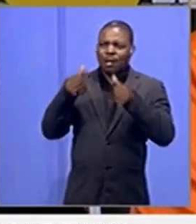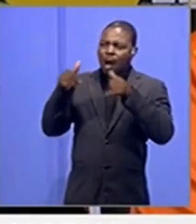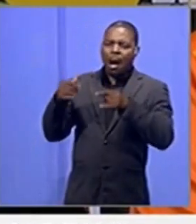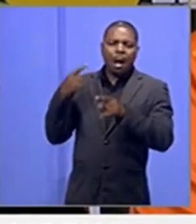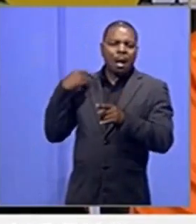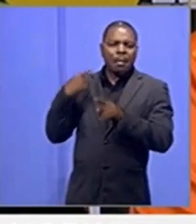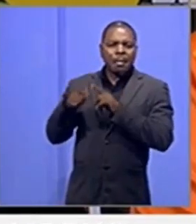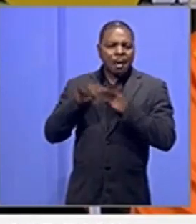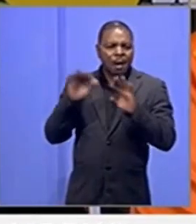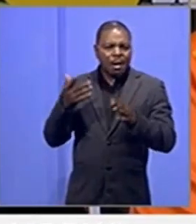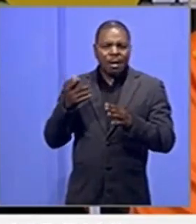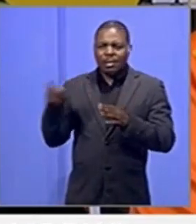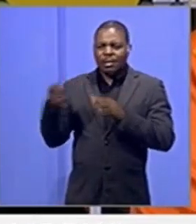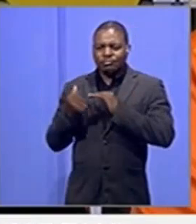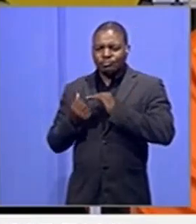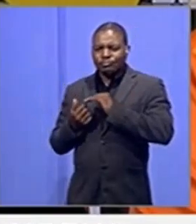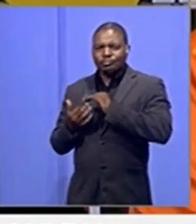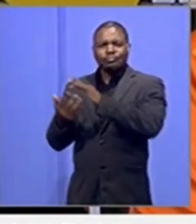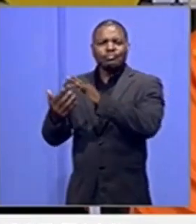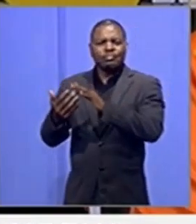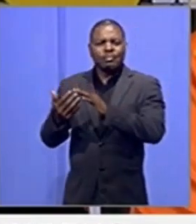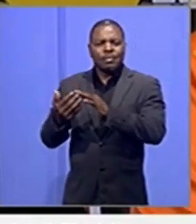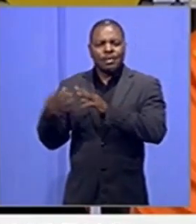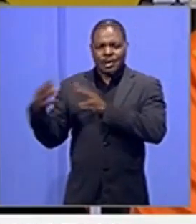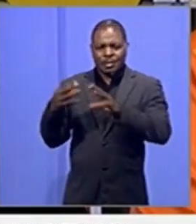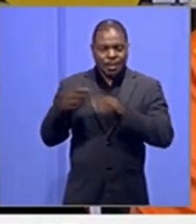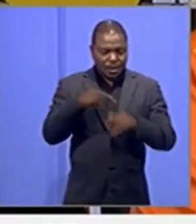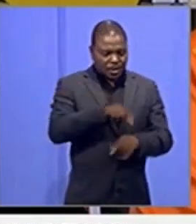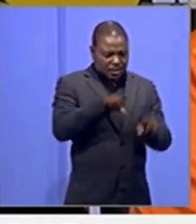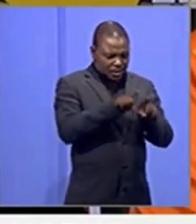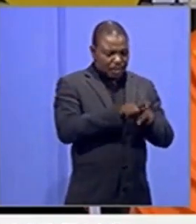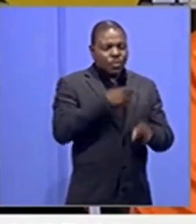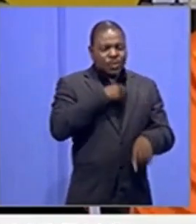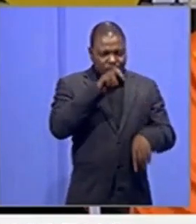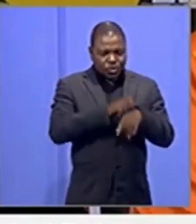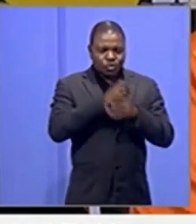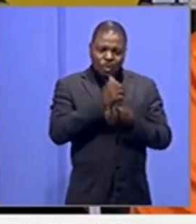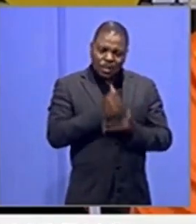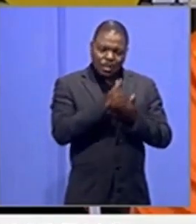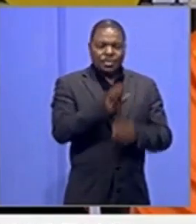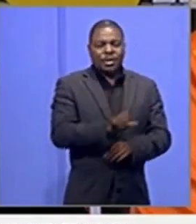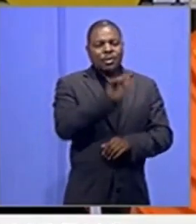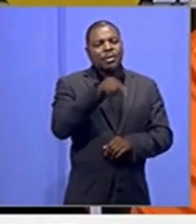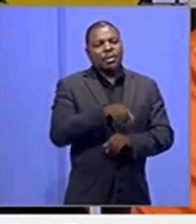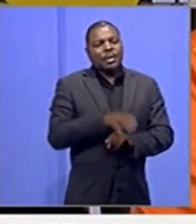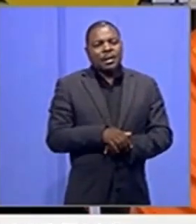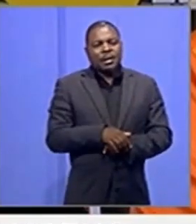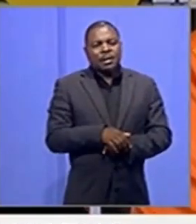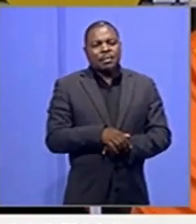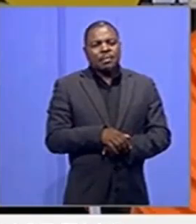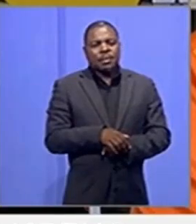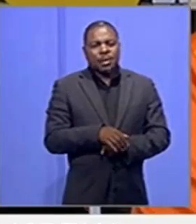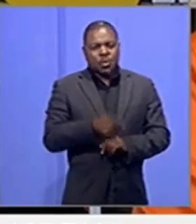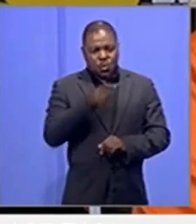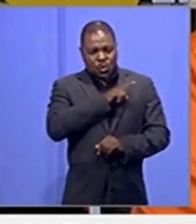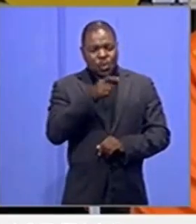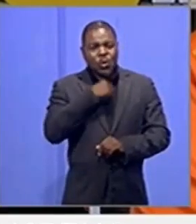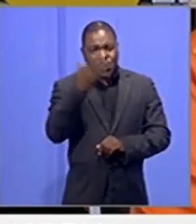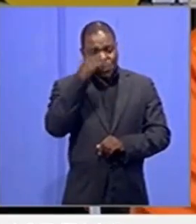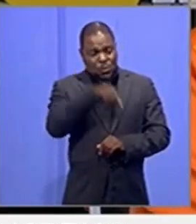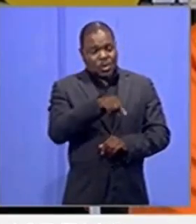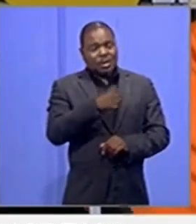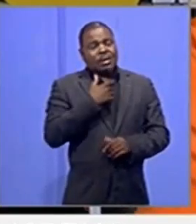that it inspired into the rugby and into South Africa as a whole. So we want to play our part as well because we know how important we are